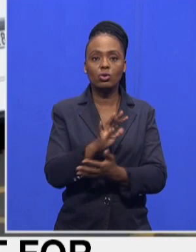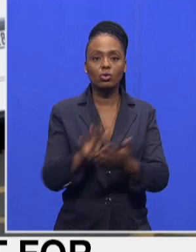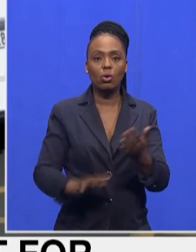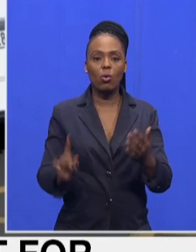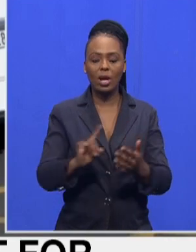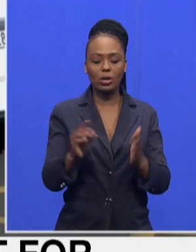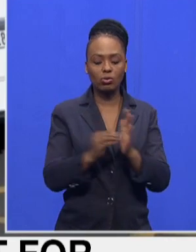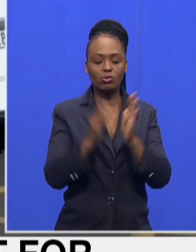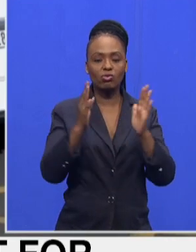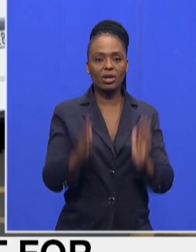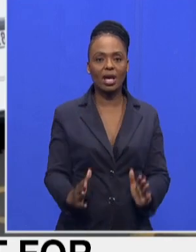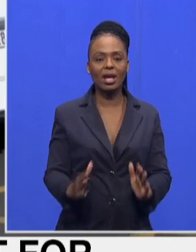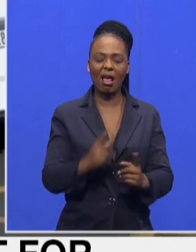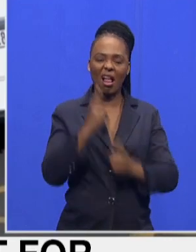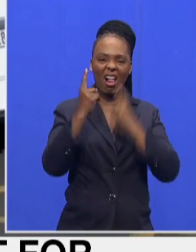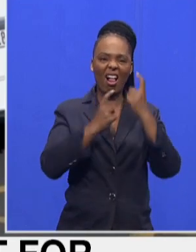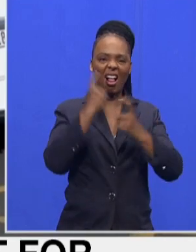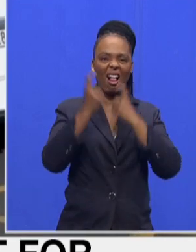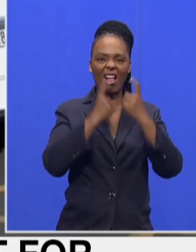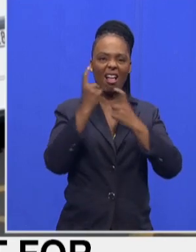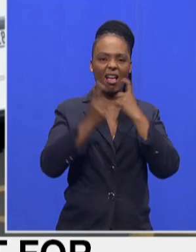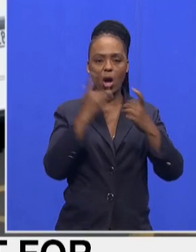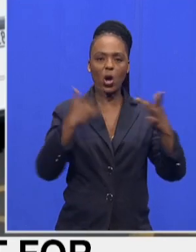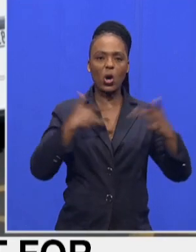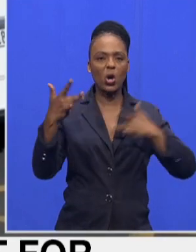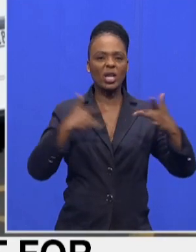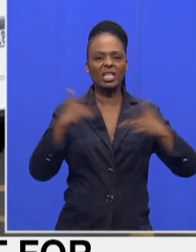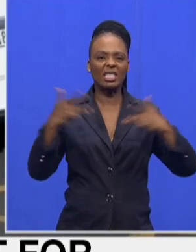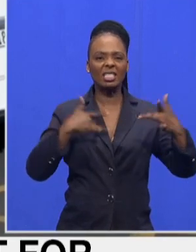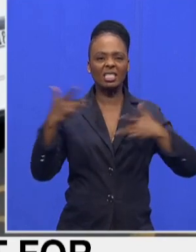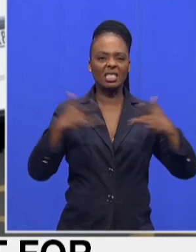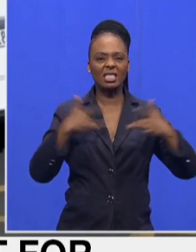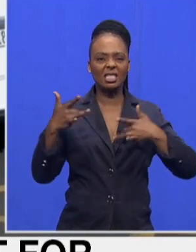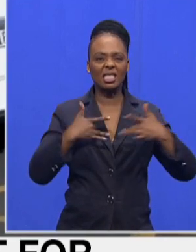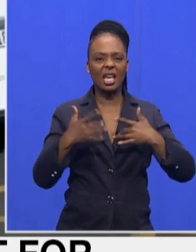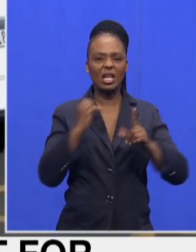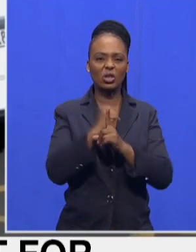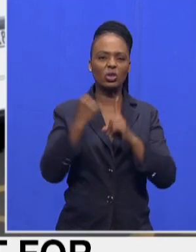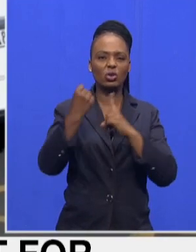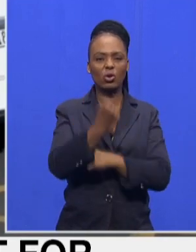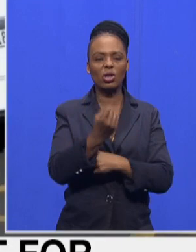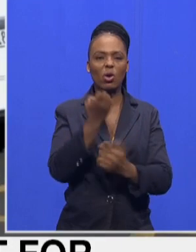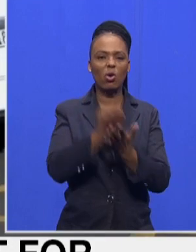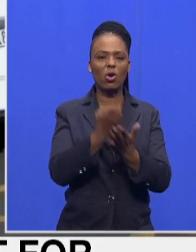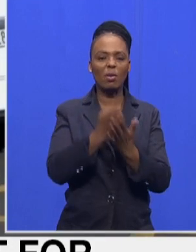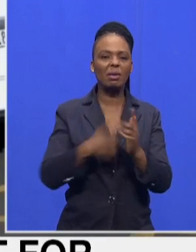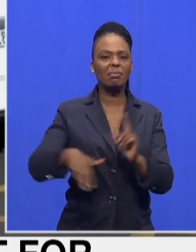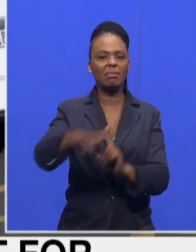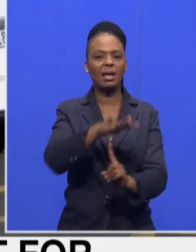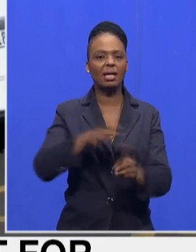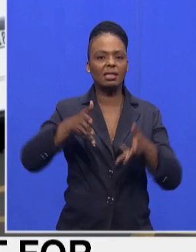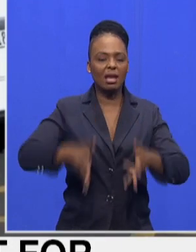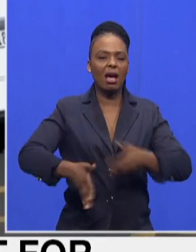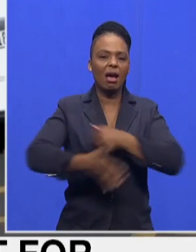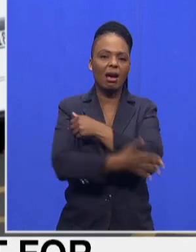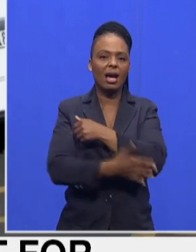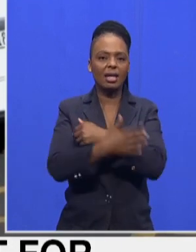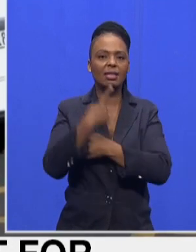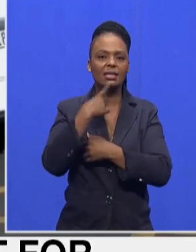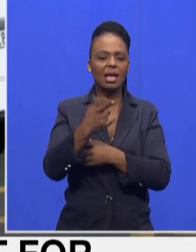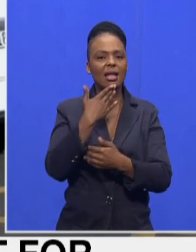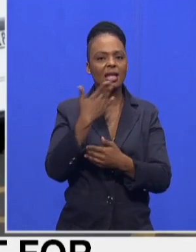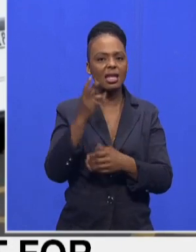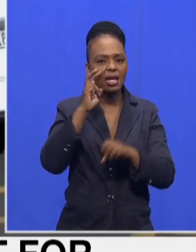students complaining or having concerns regarding the socio-economic conditions in the country. They want to be allowed